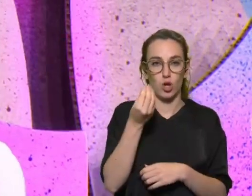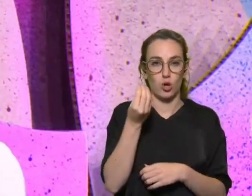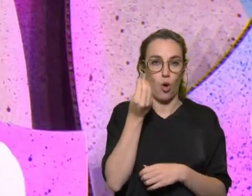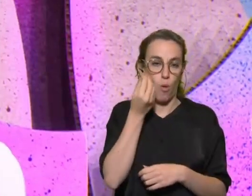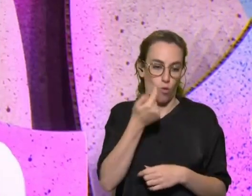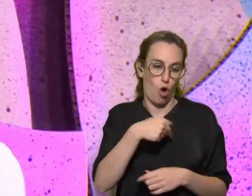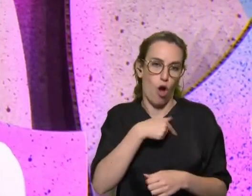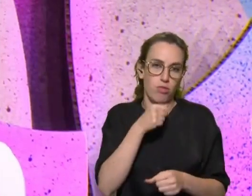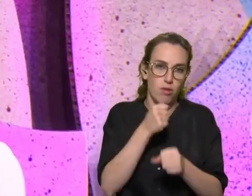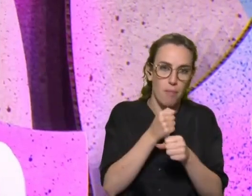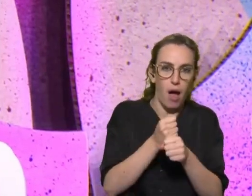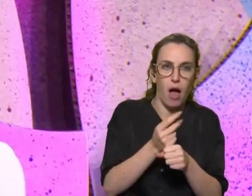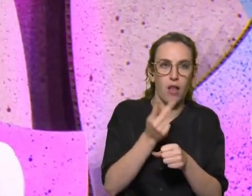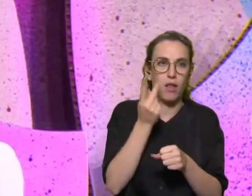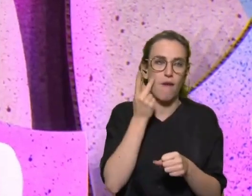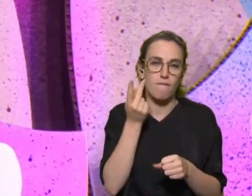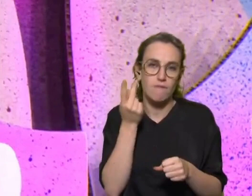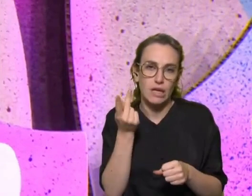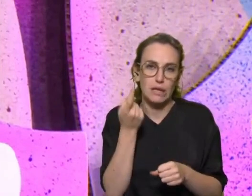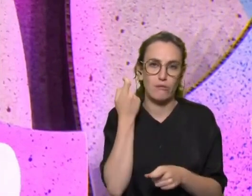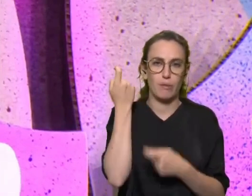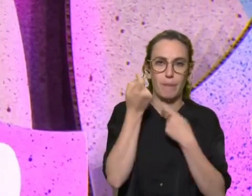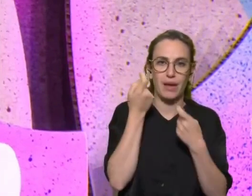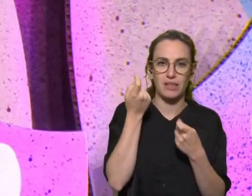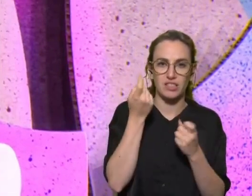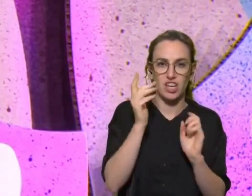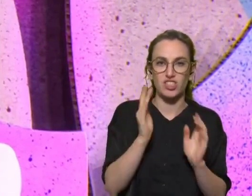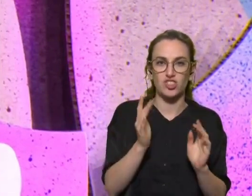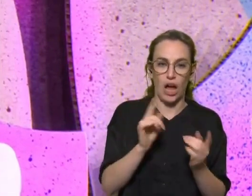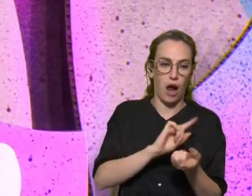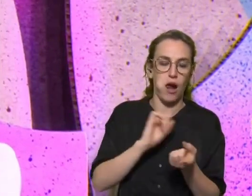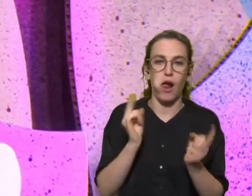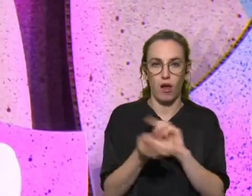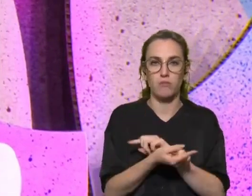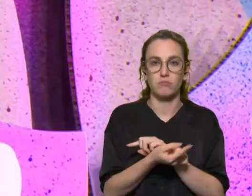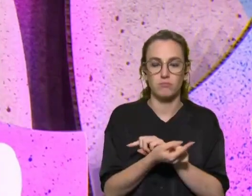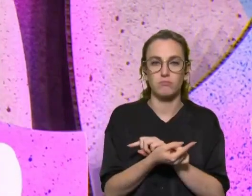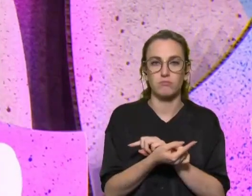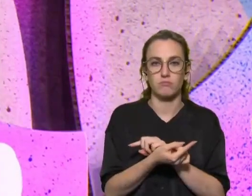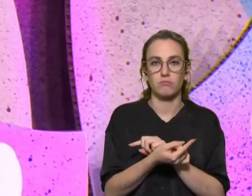changing the way we work, we live, and think.